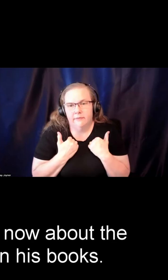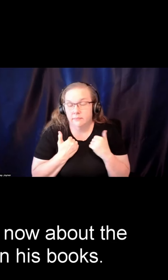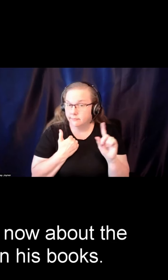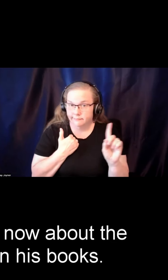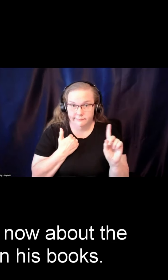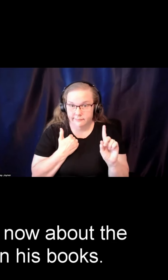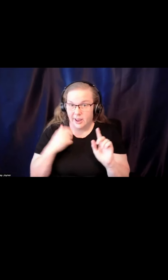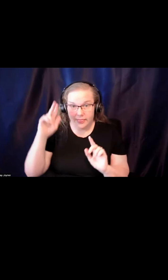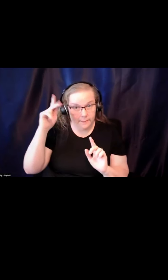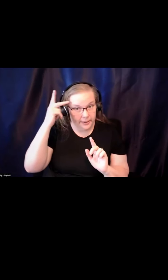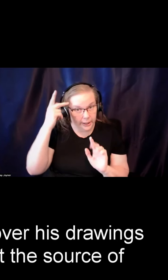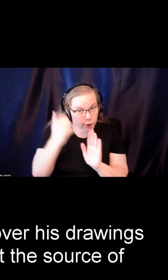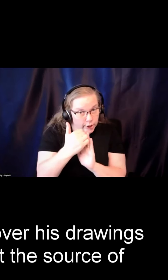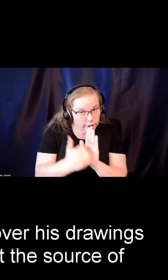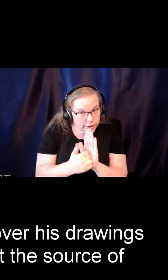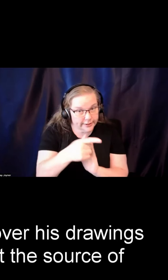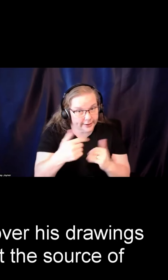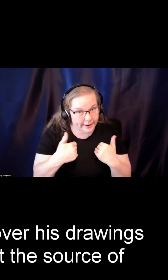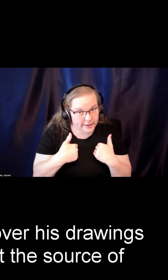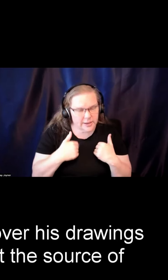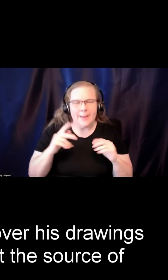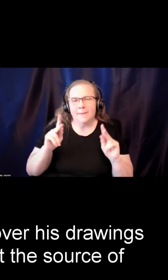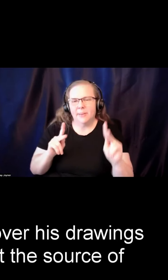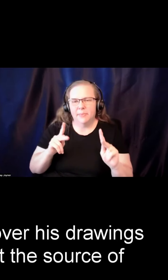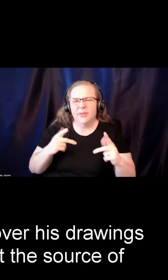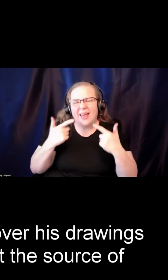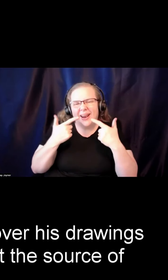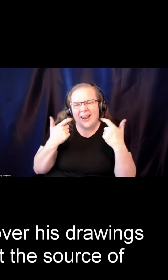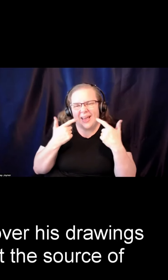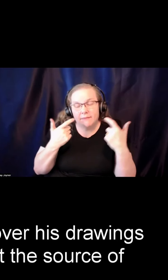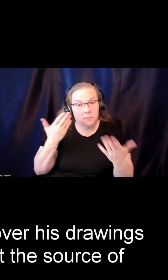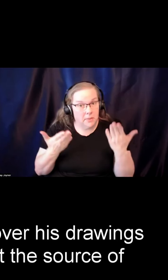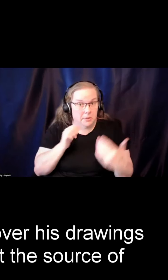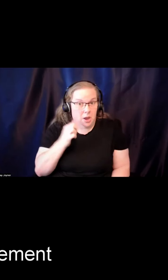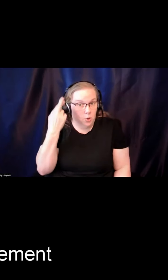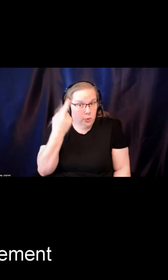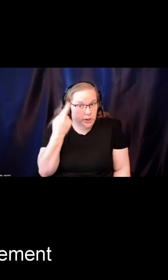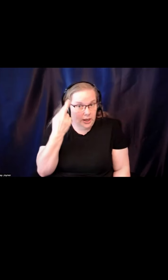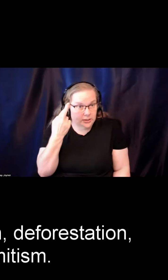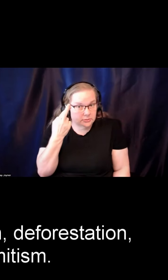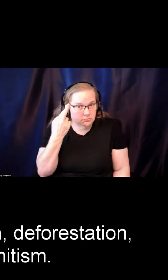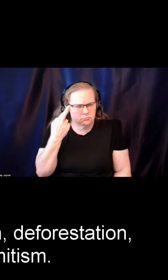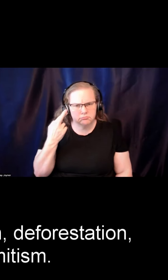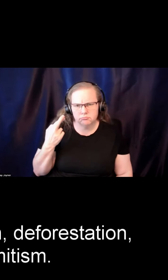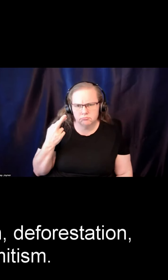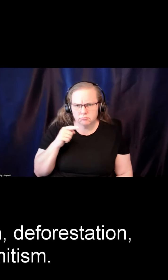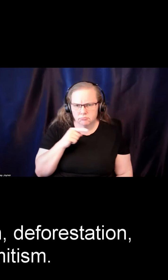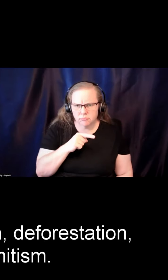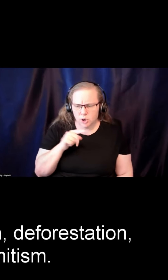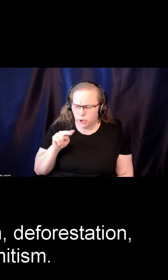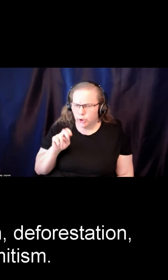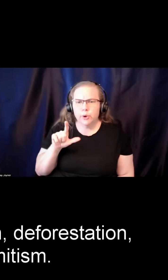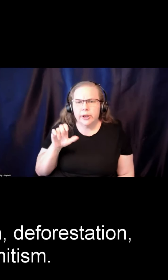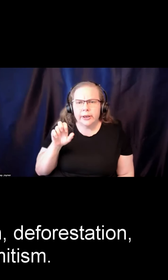political agenda in his books. Children who giggle over his drawings may not realize that the source of their amusement is nuclear